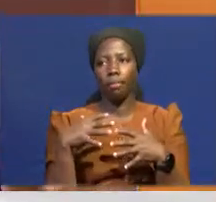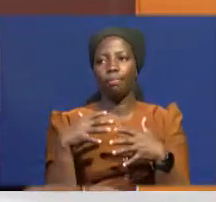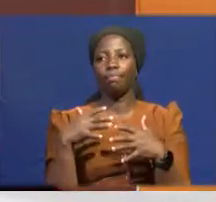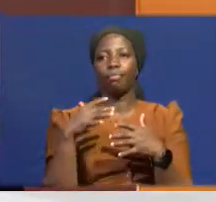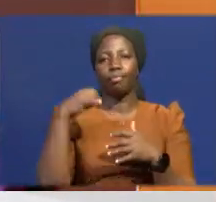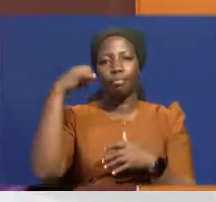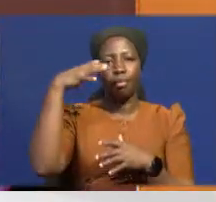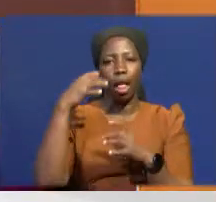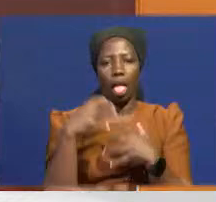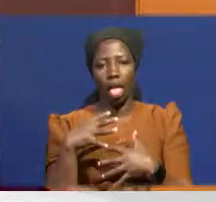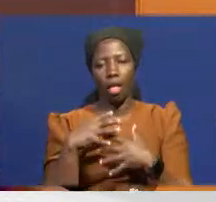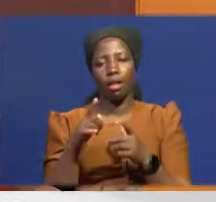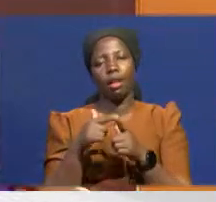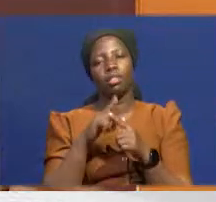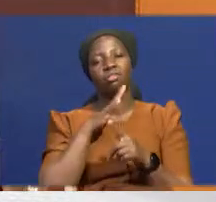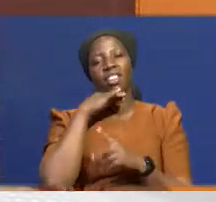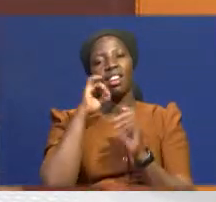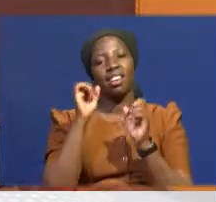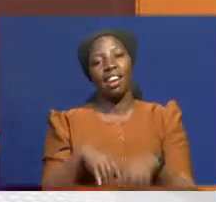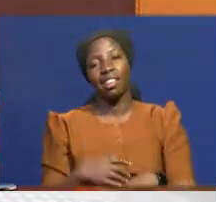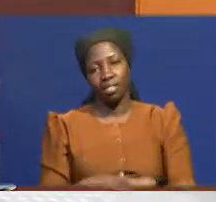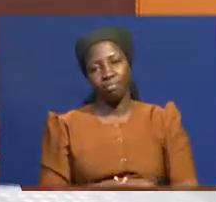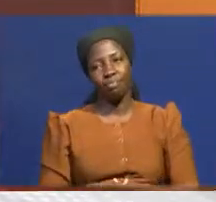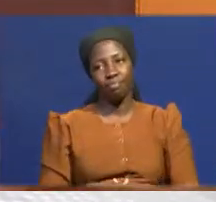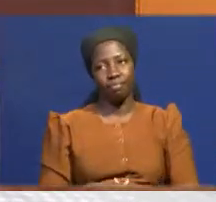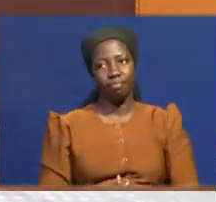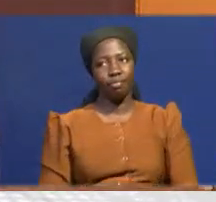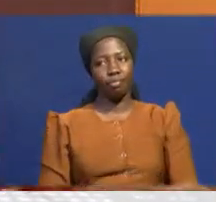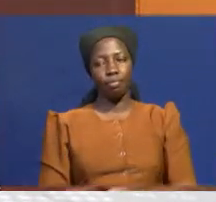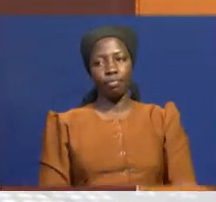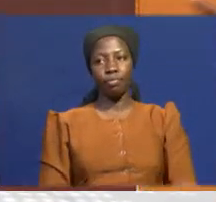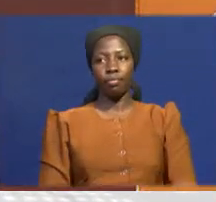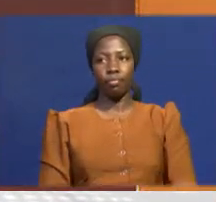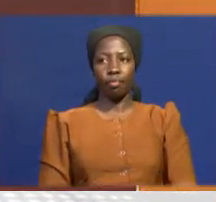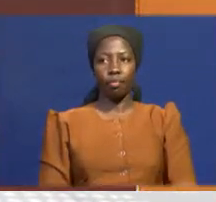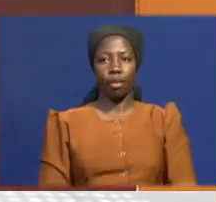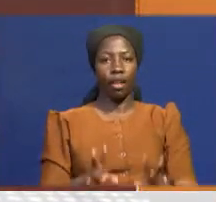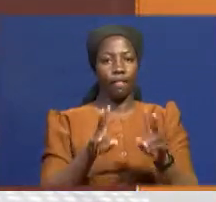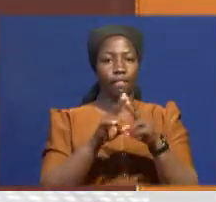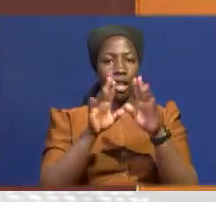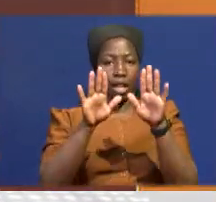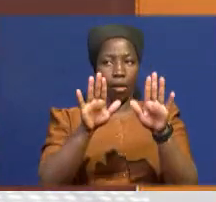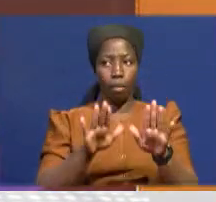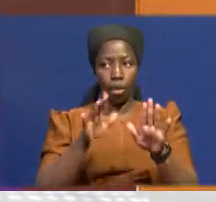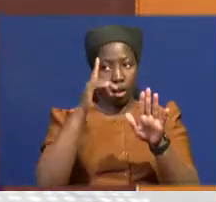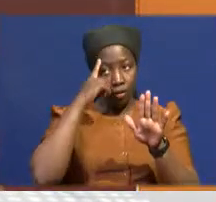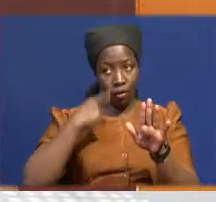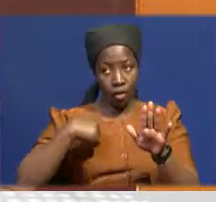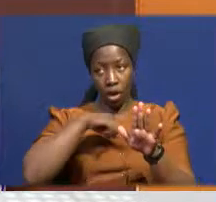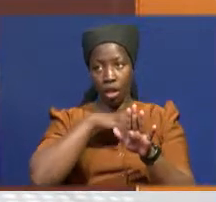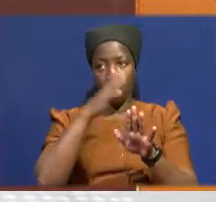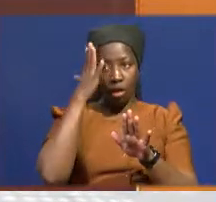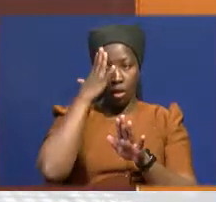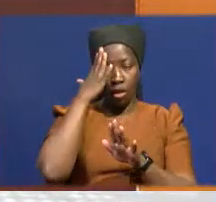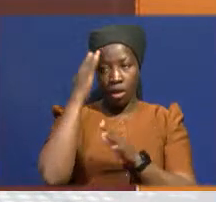Mm-hmm. I hope that clarifies it. That clarifies it. Yes. And to add on that, it's very important for us to know the drivers are well trained.